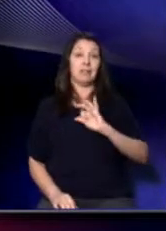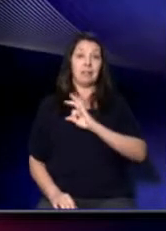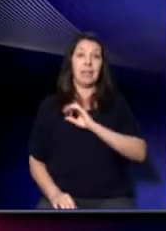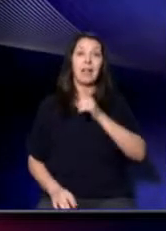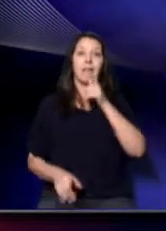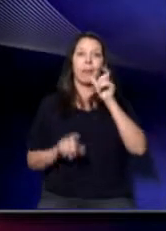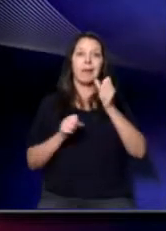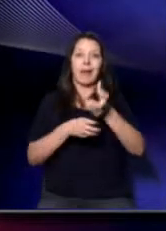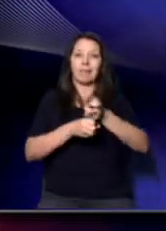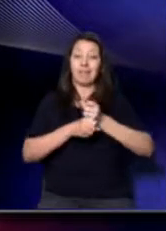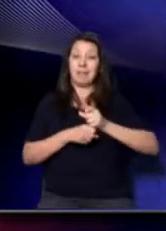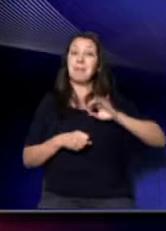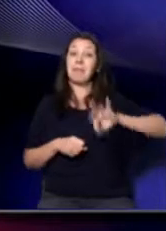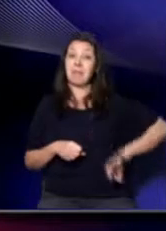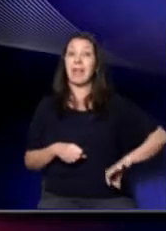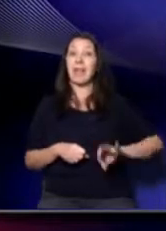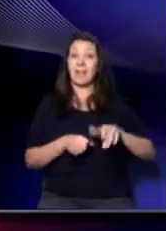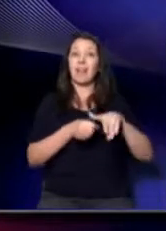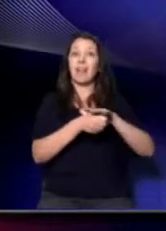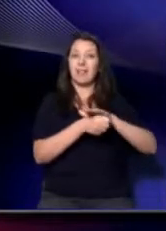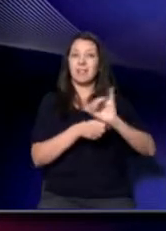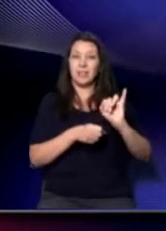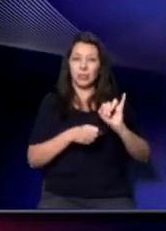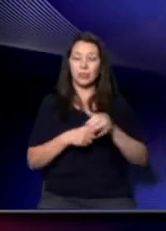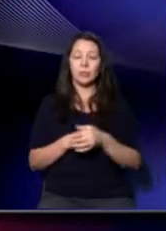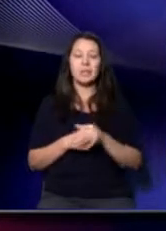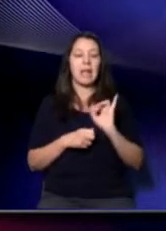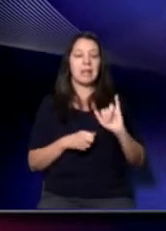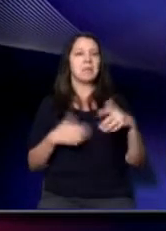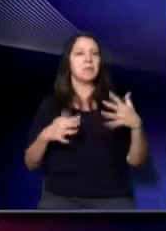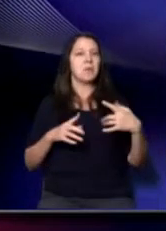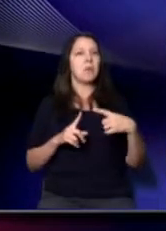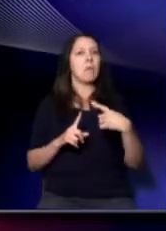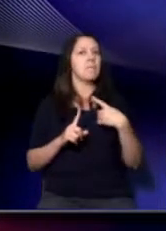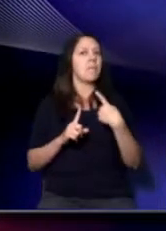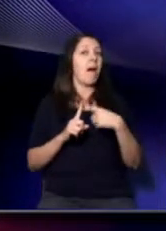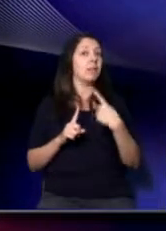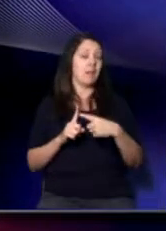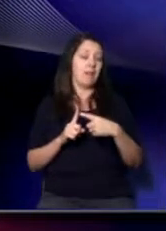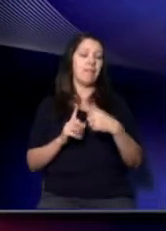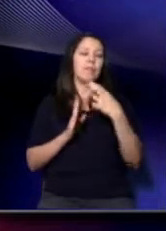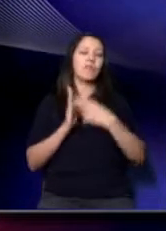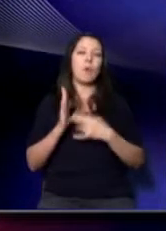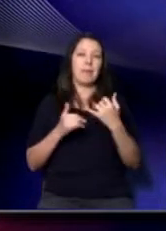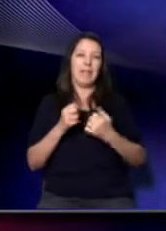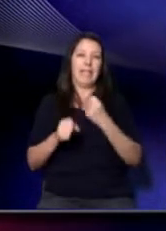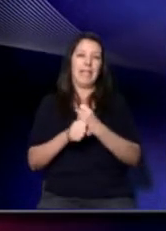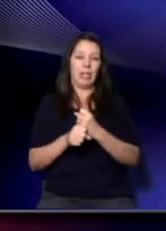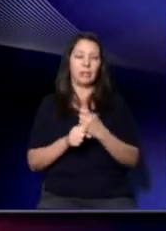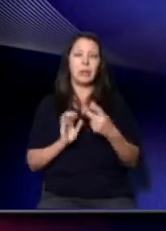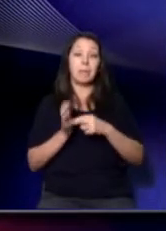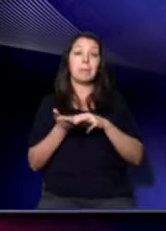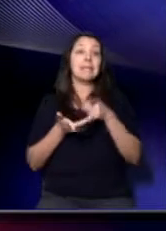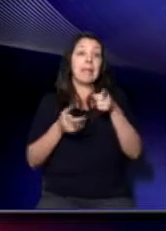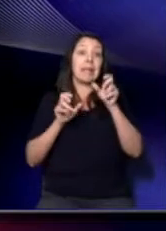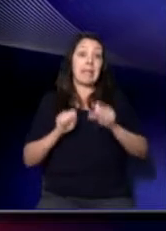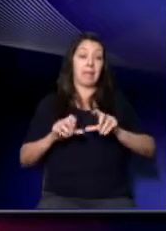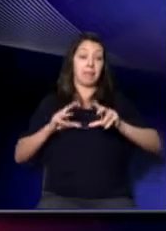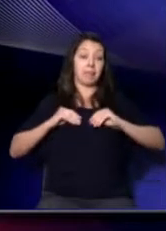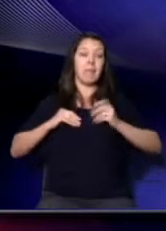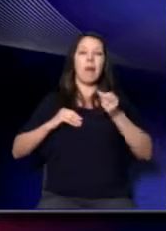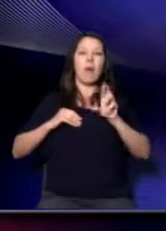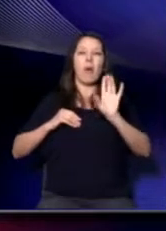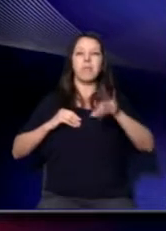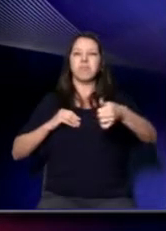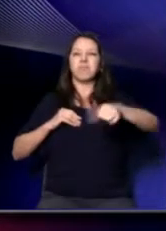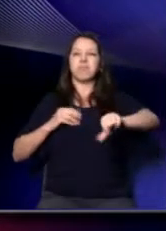for benefits. And this is a positive enrollment year, which means they are required to select or decline medical coverage.